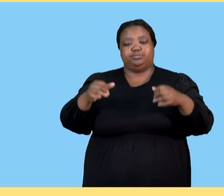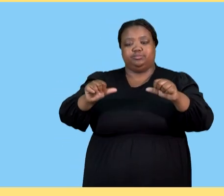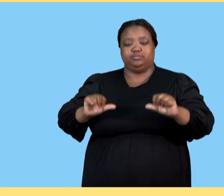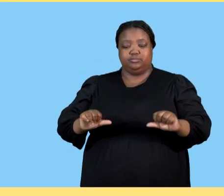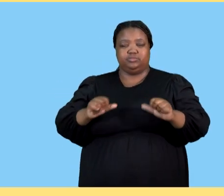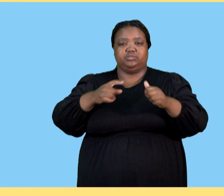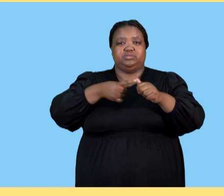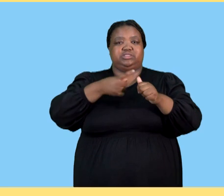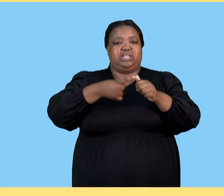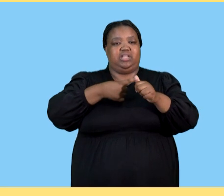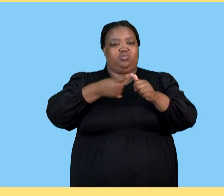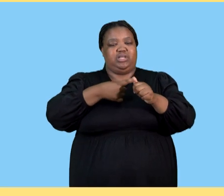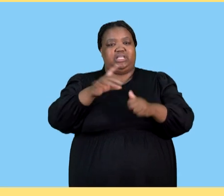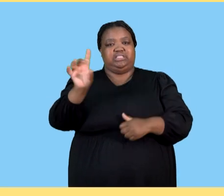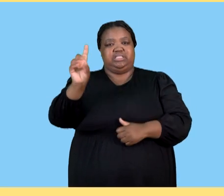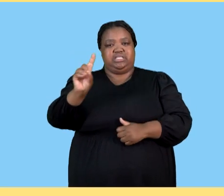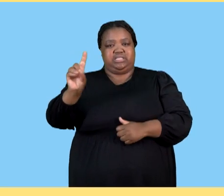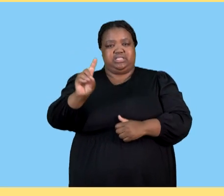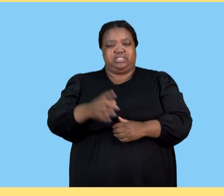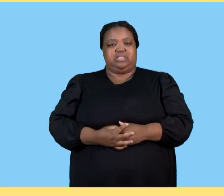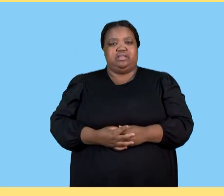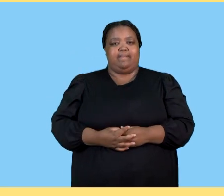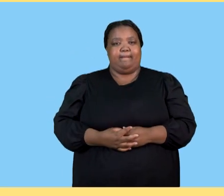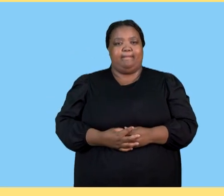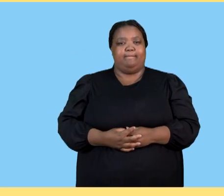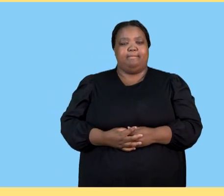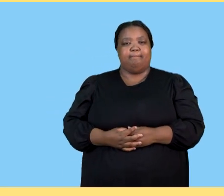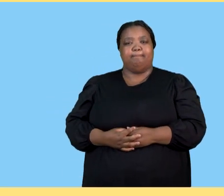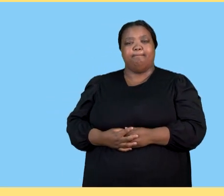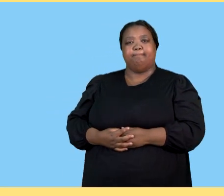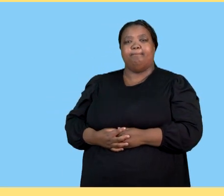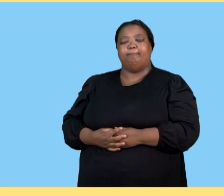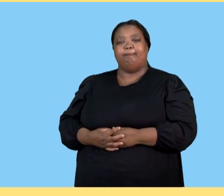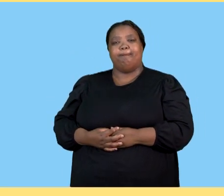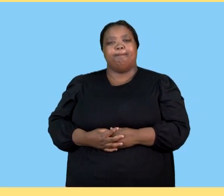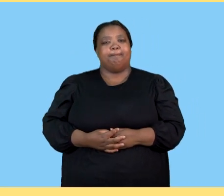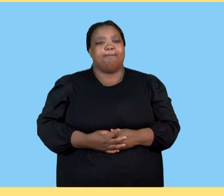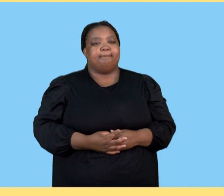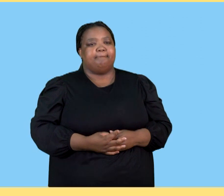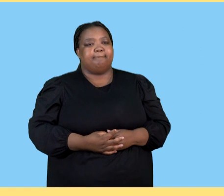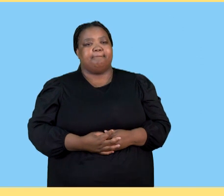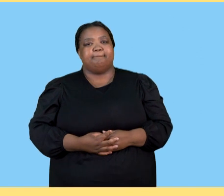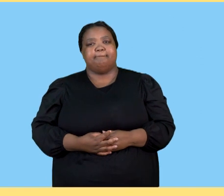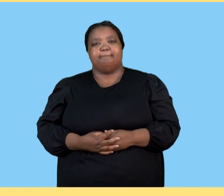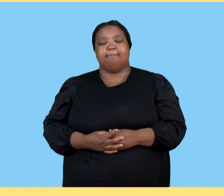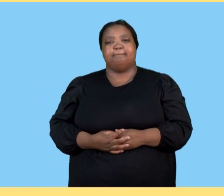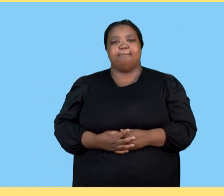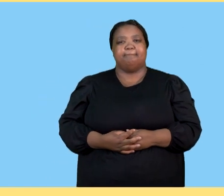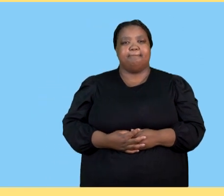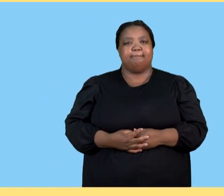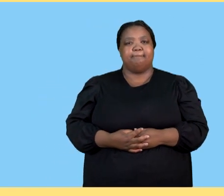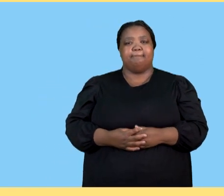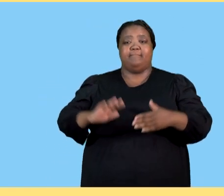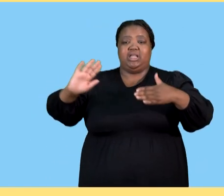Then the next one says calculate D. D is the closing